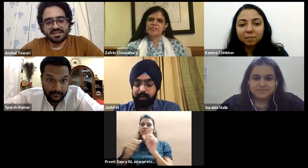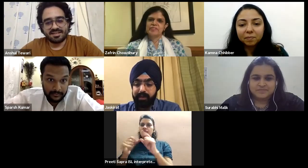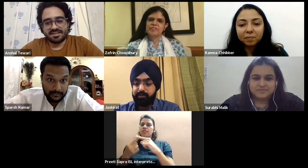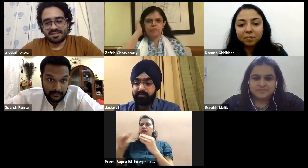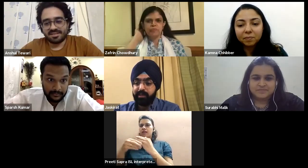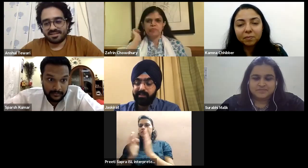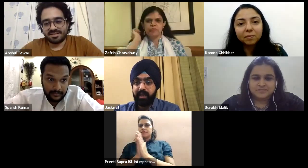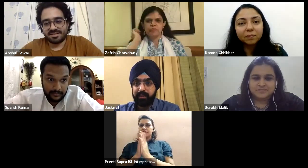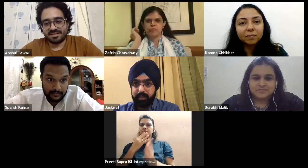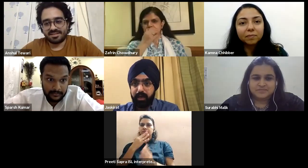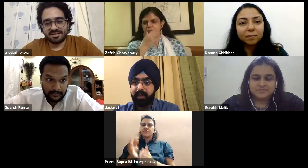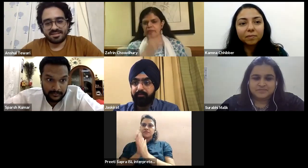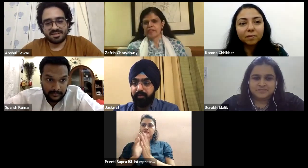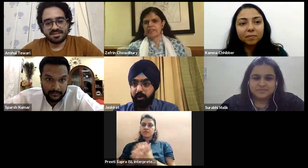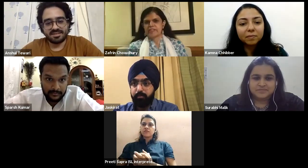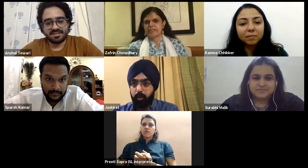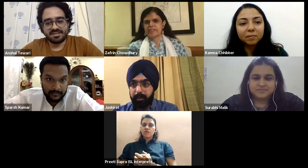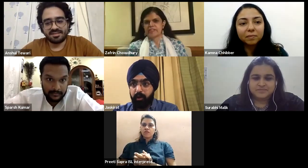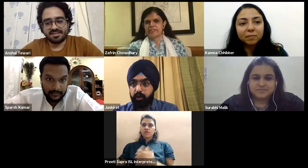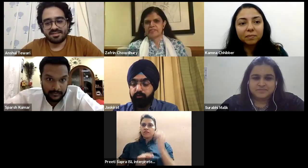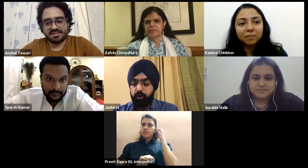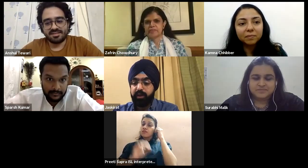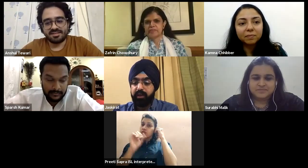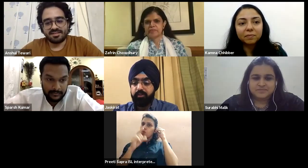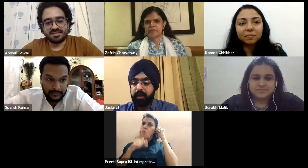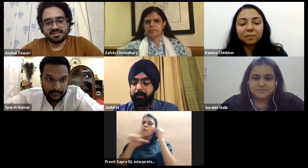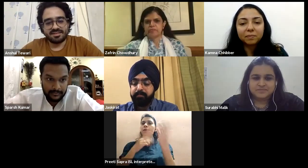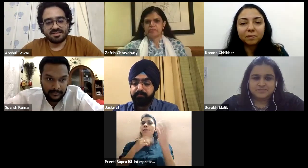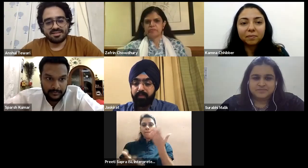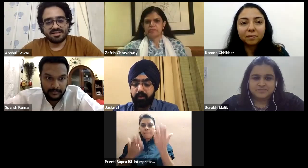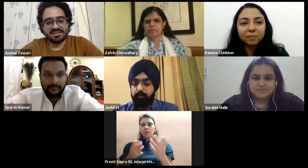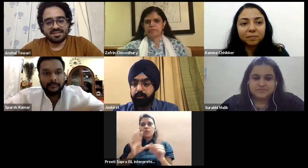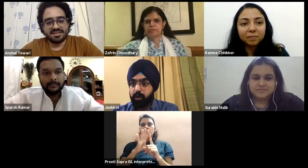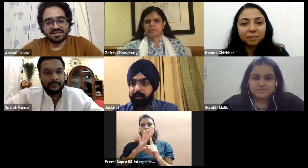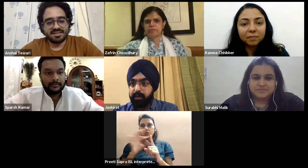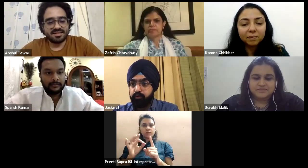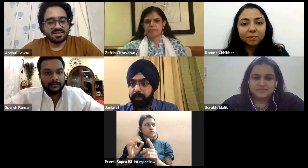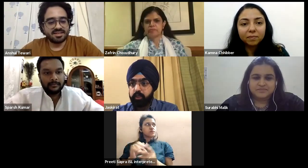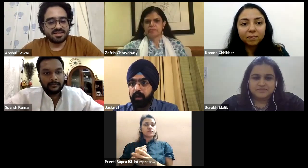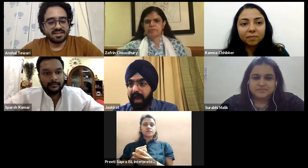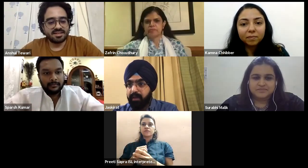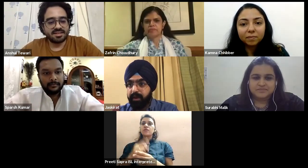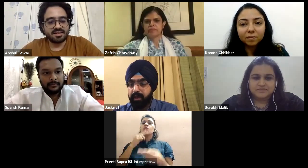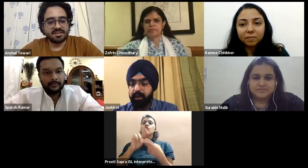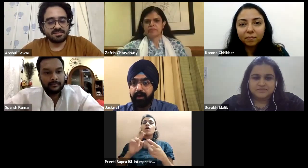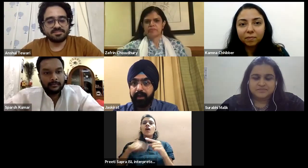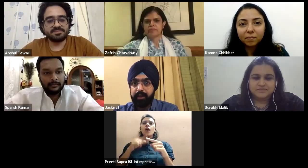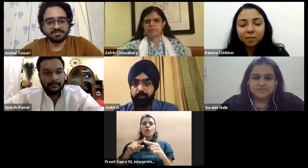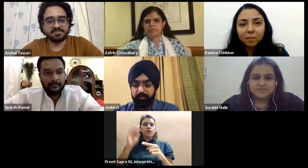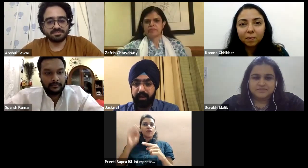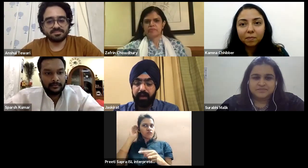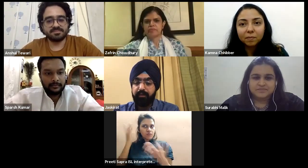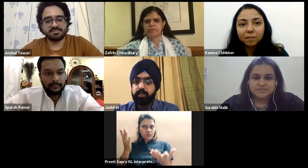So the term that we were all probably looking for over here is, we are talking about the information highway,